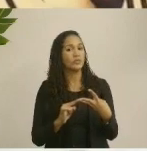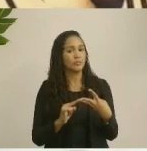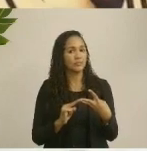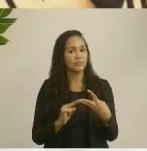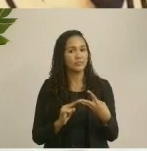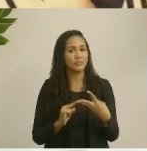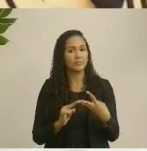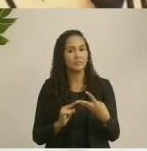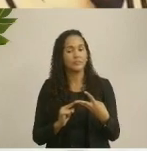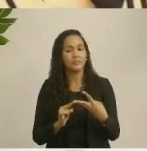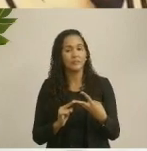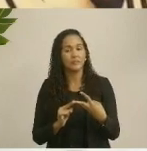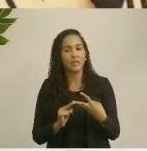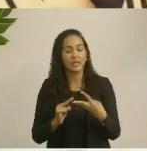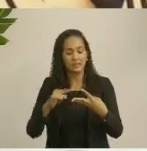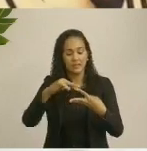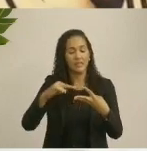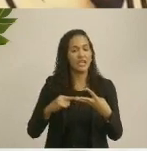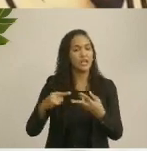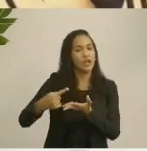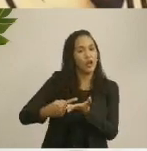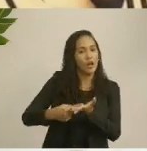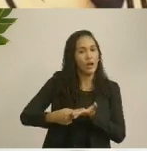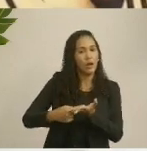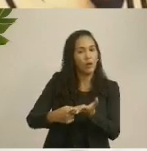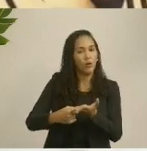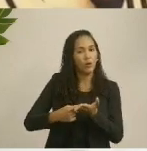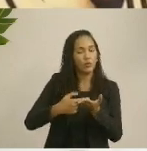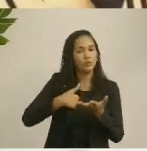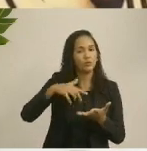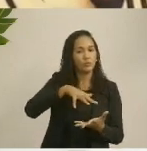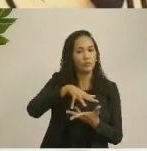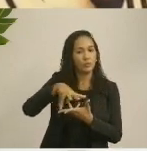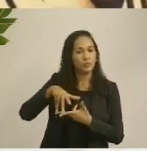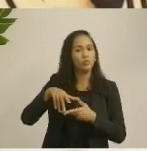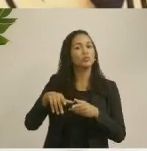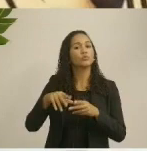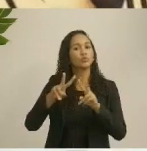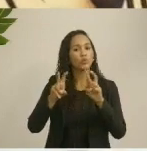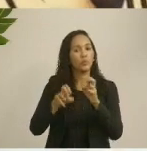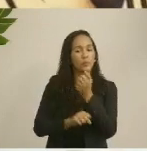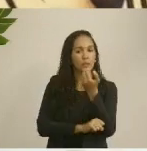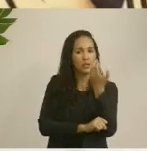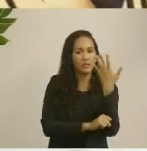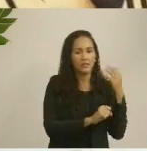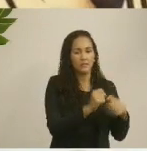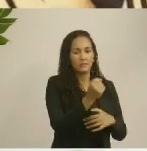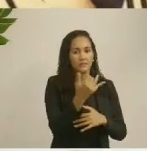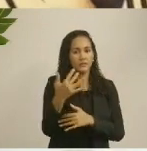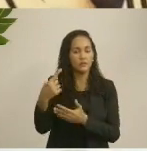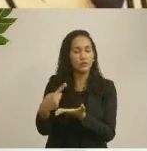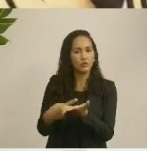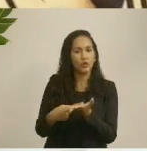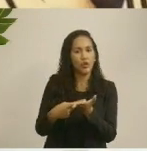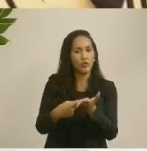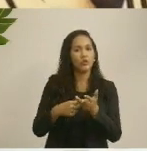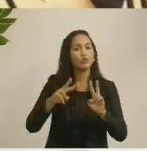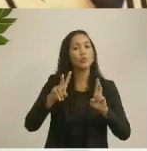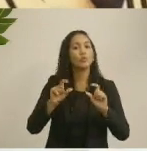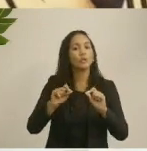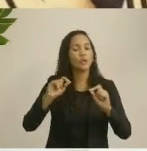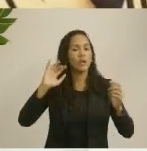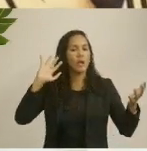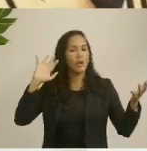environmental agreements: the UN Framework Convention on Climate Change, which till today guides